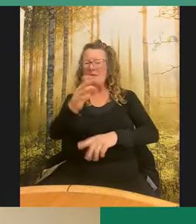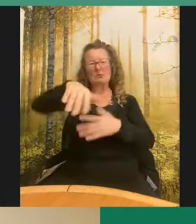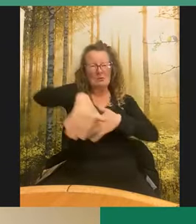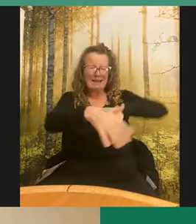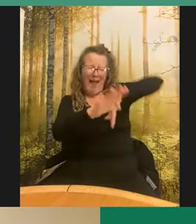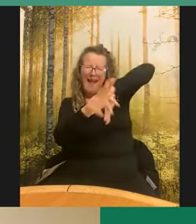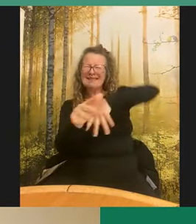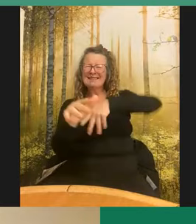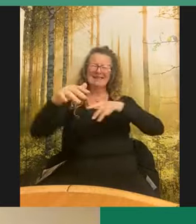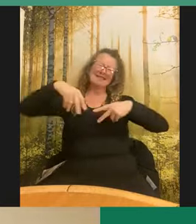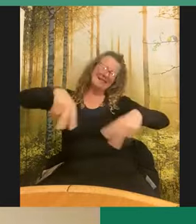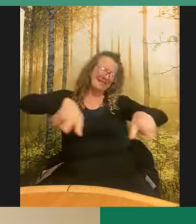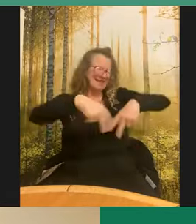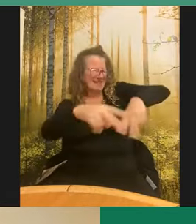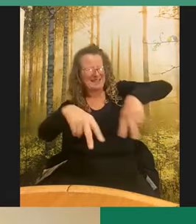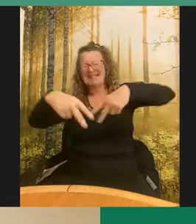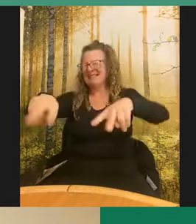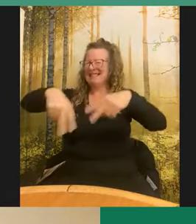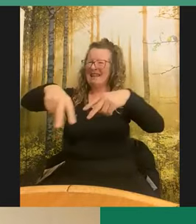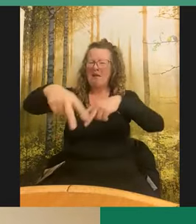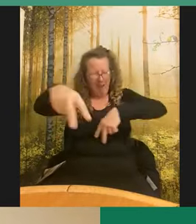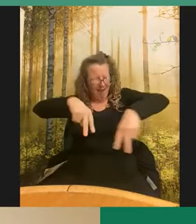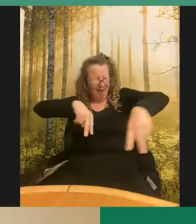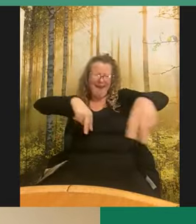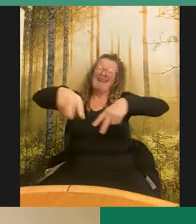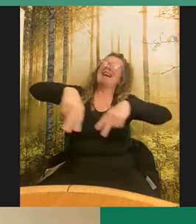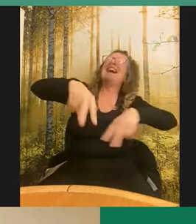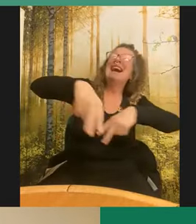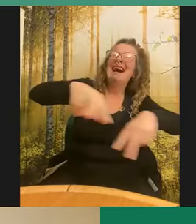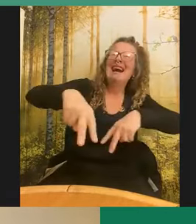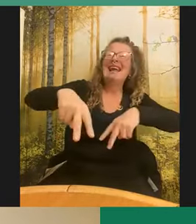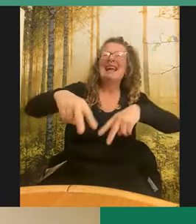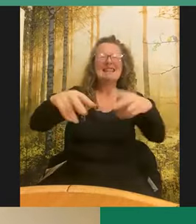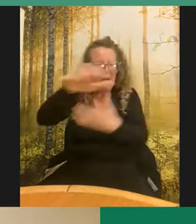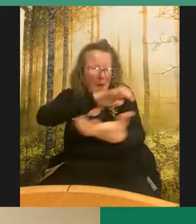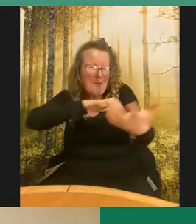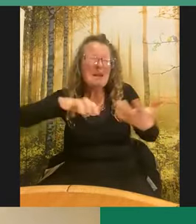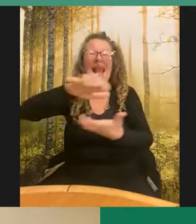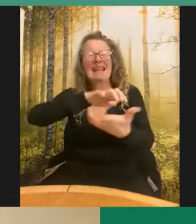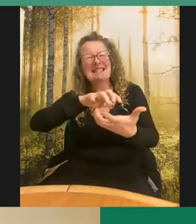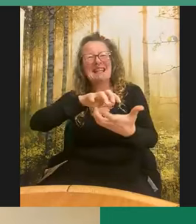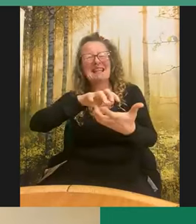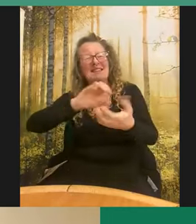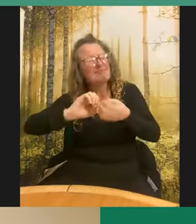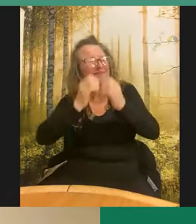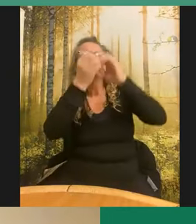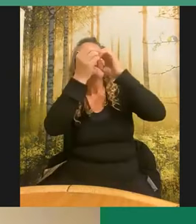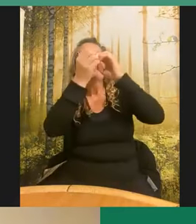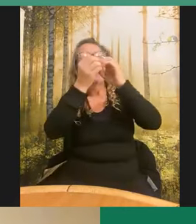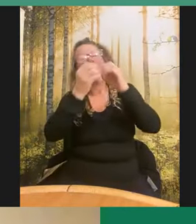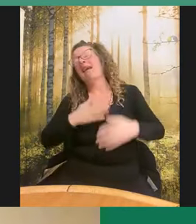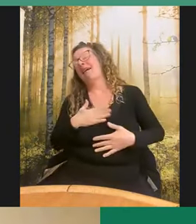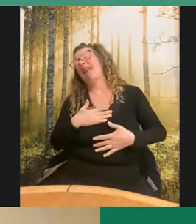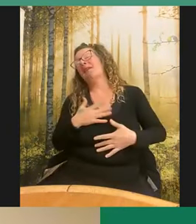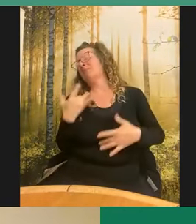complicated moving back on itself kind of way of getting somewhere. And I think there's something very interesting in the kind of philosophy of that, that